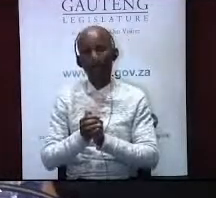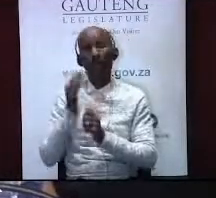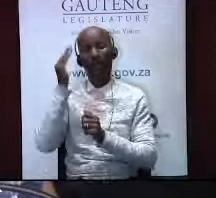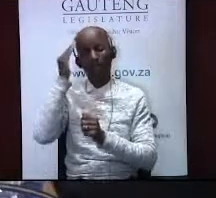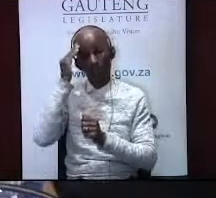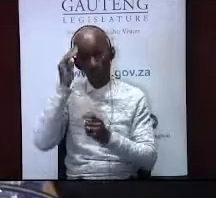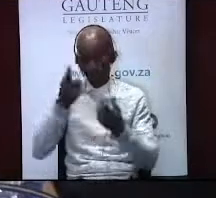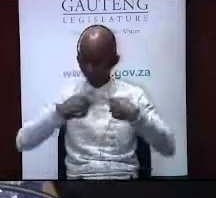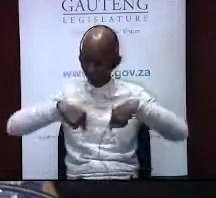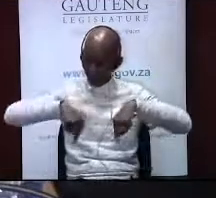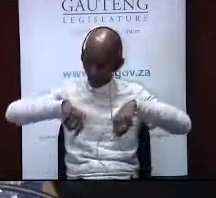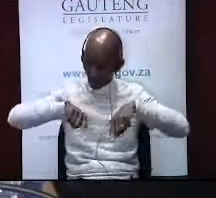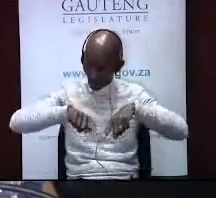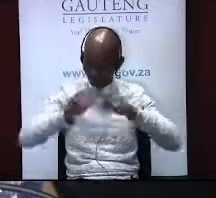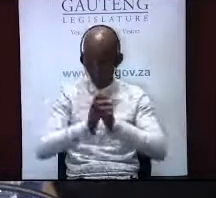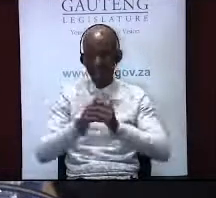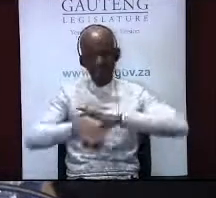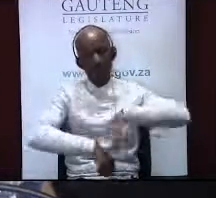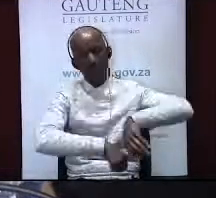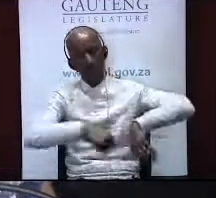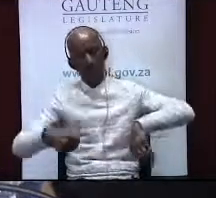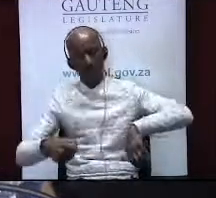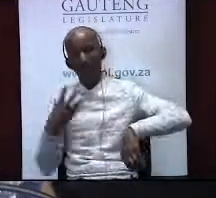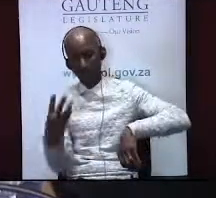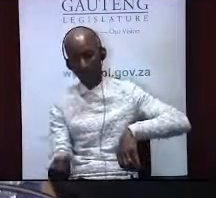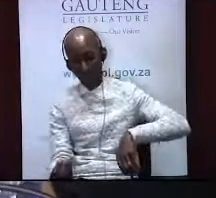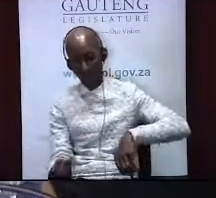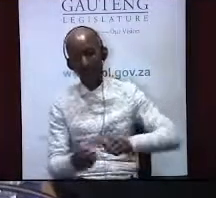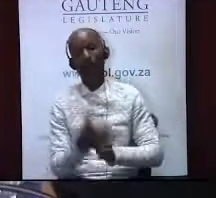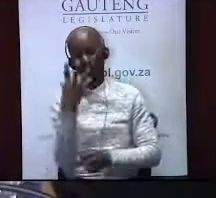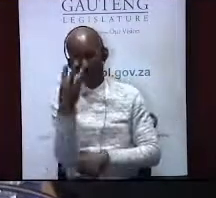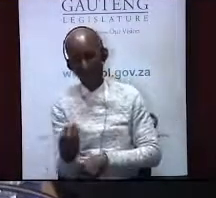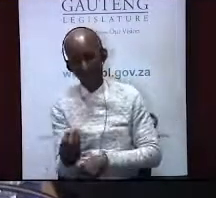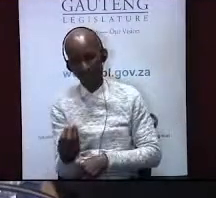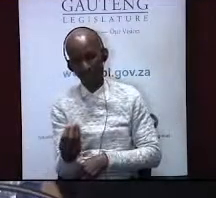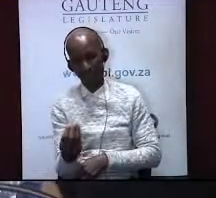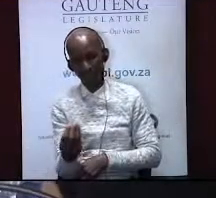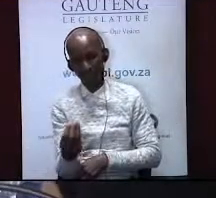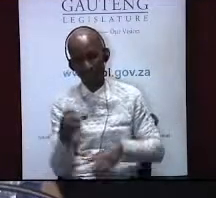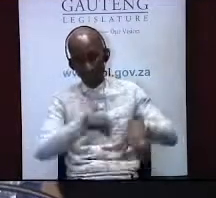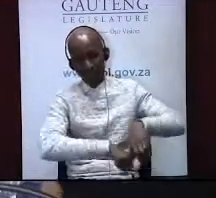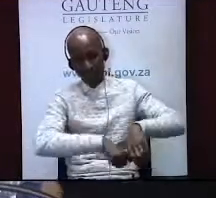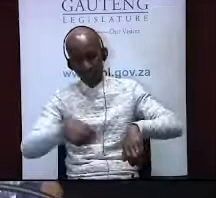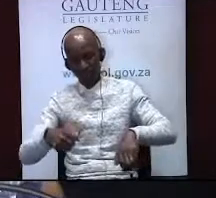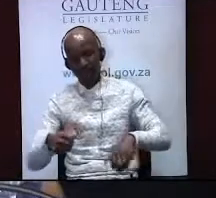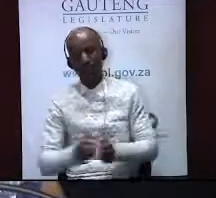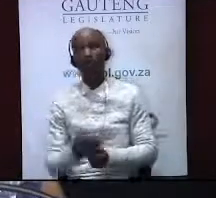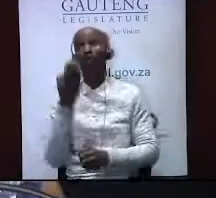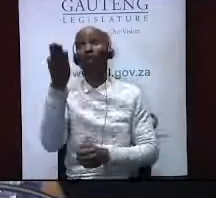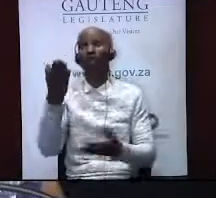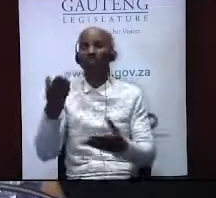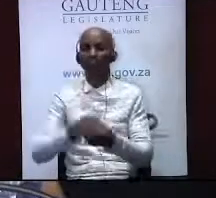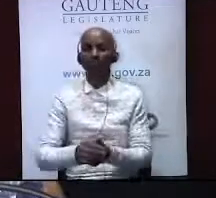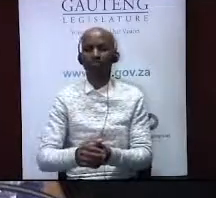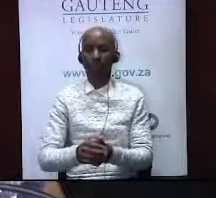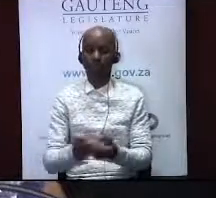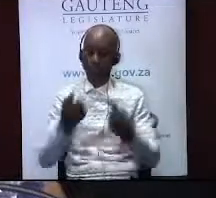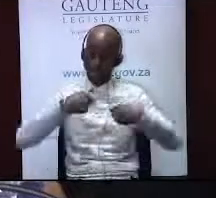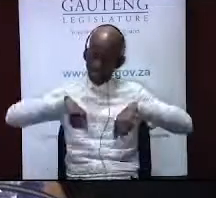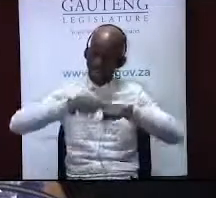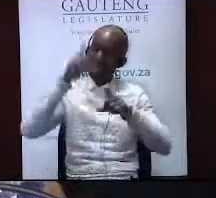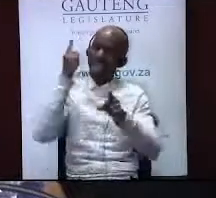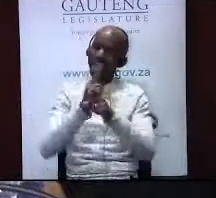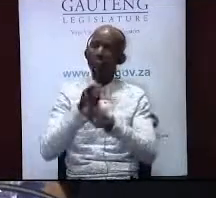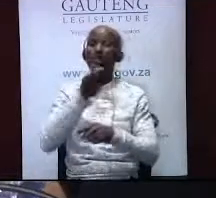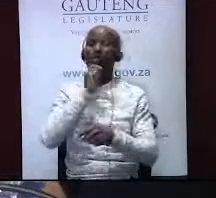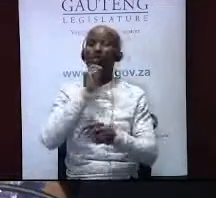that we are armed. We've got the armor of God upon us. Every